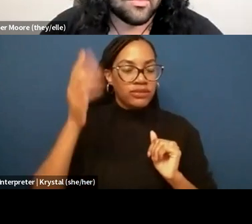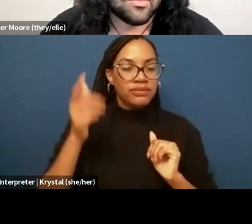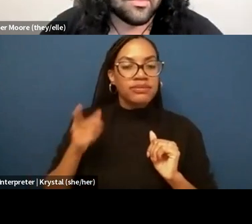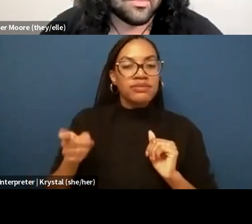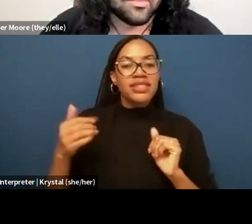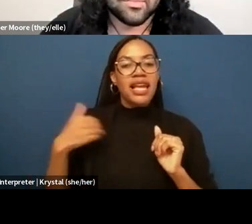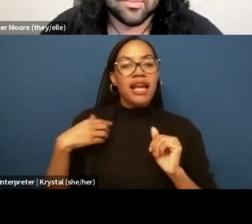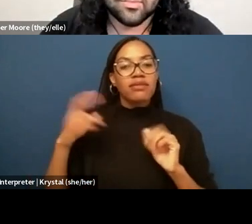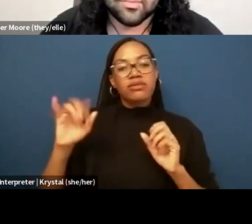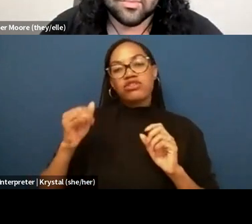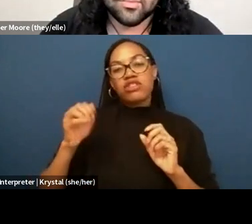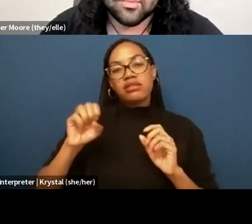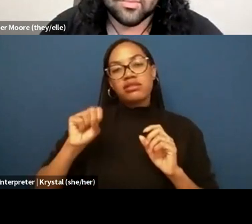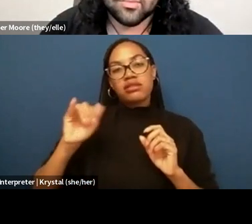definitely,